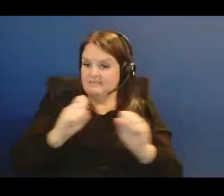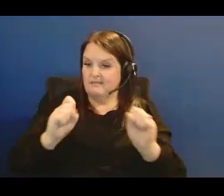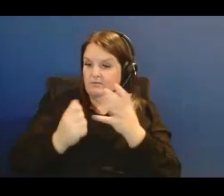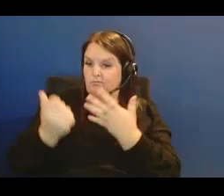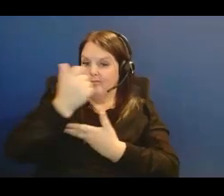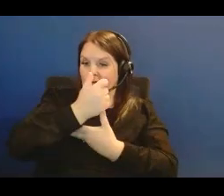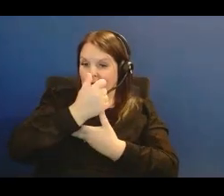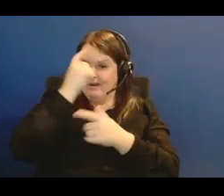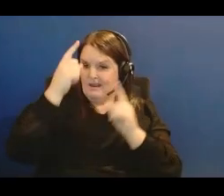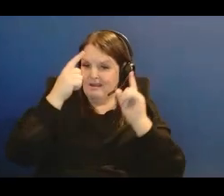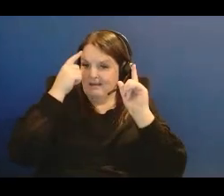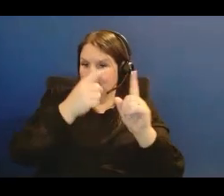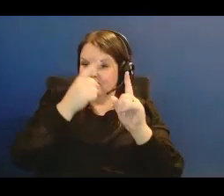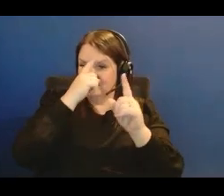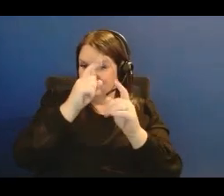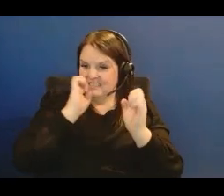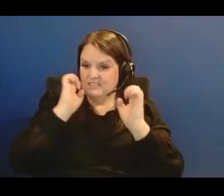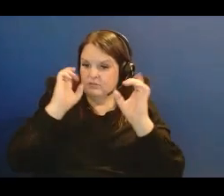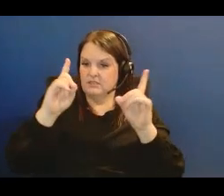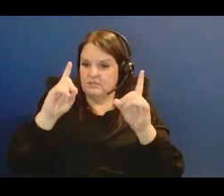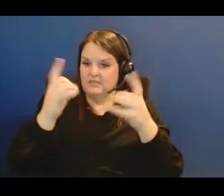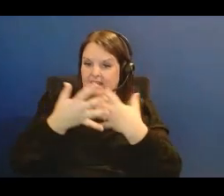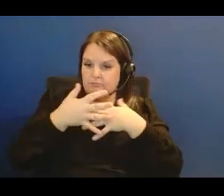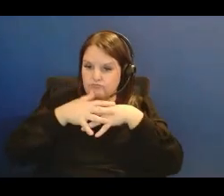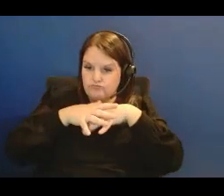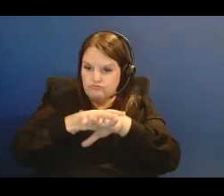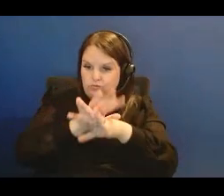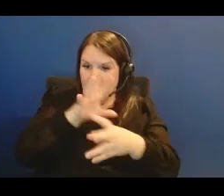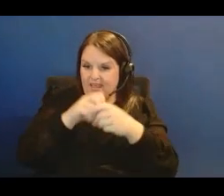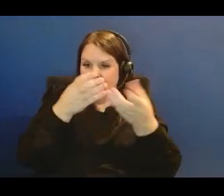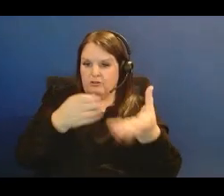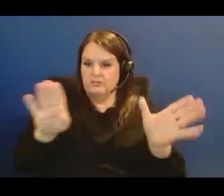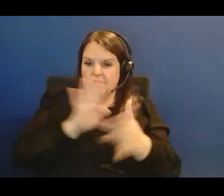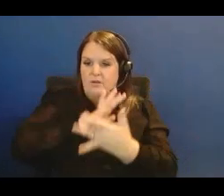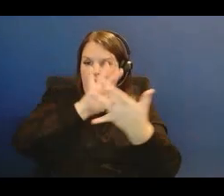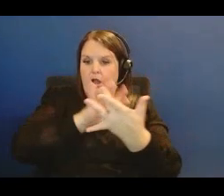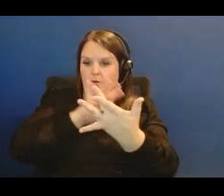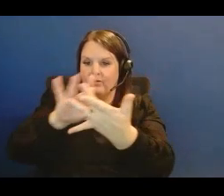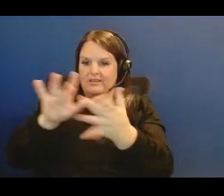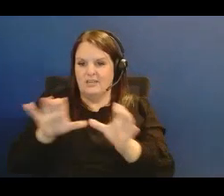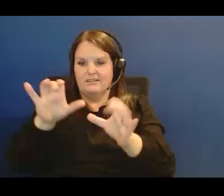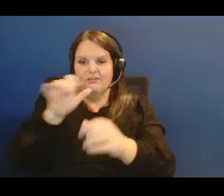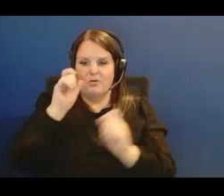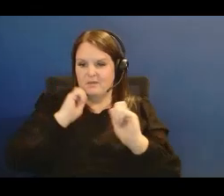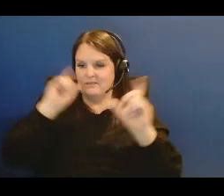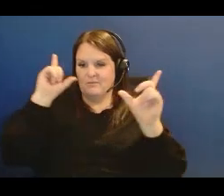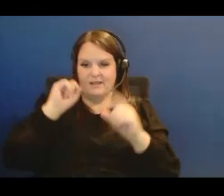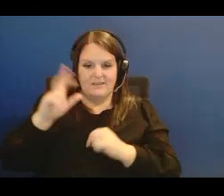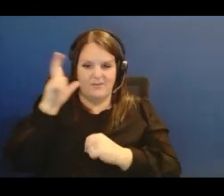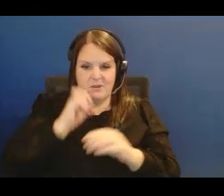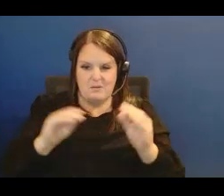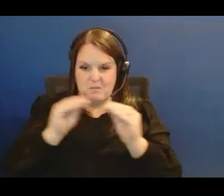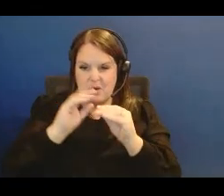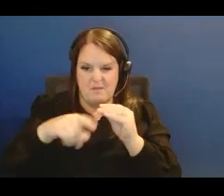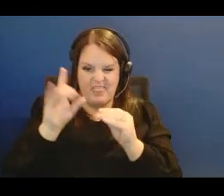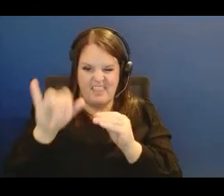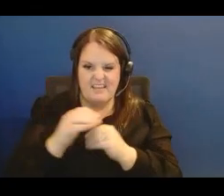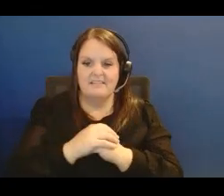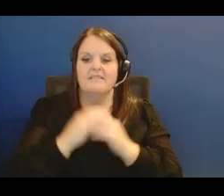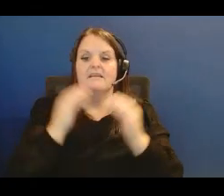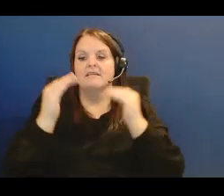initiatives, and education thoroughly into our general outreach activities. So don't be surprised if you hear more about that in that way. So on our